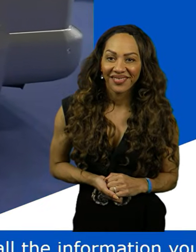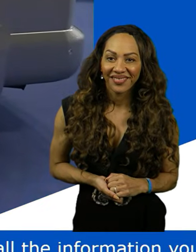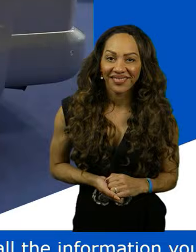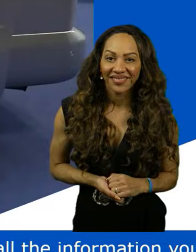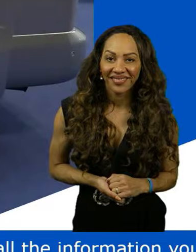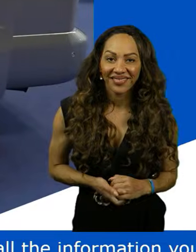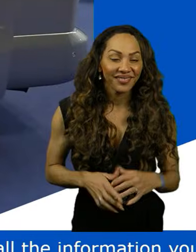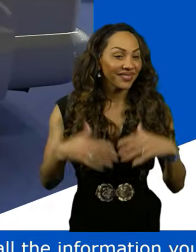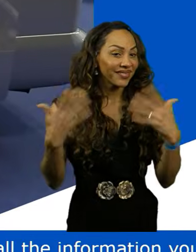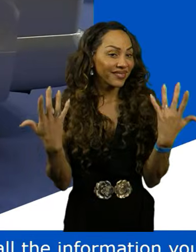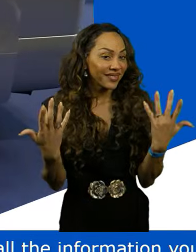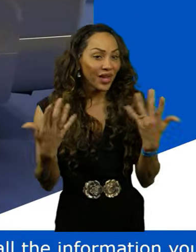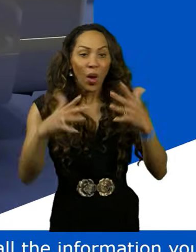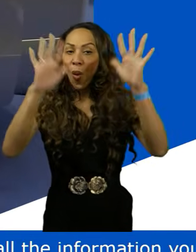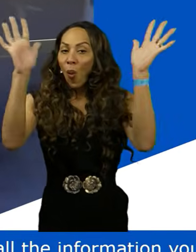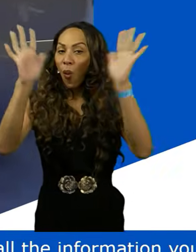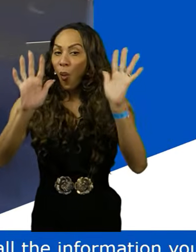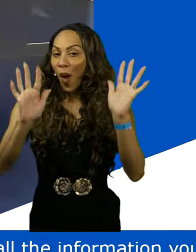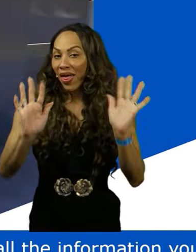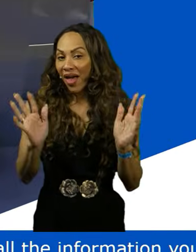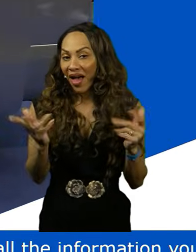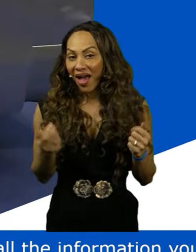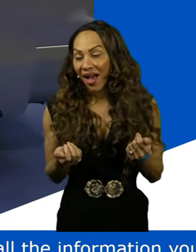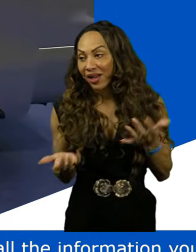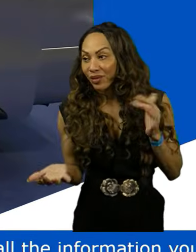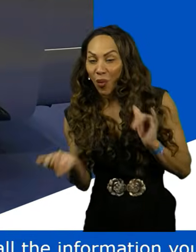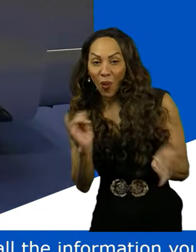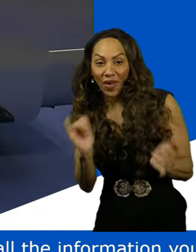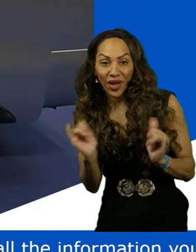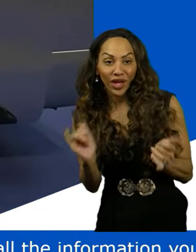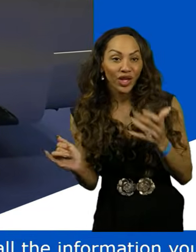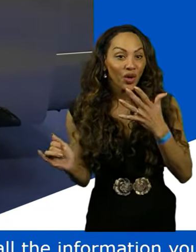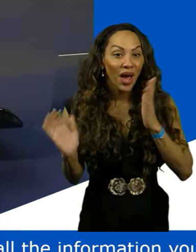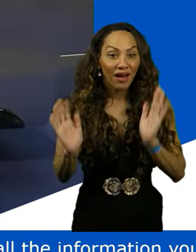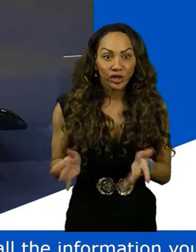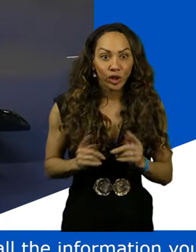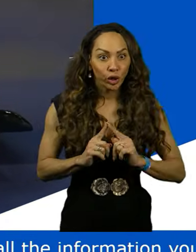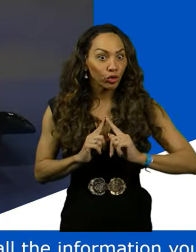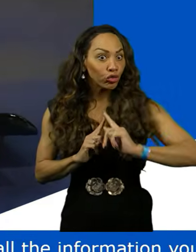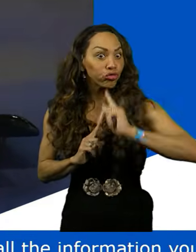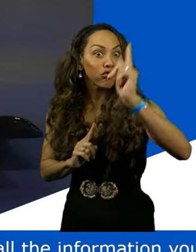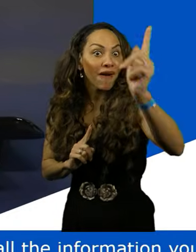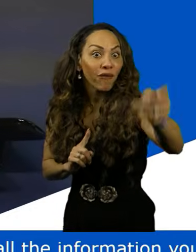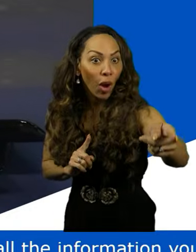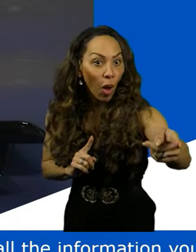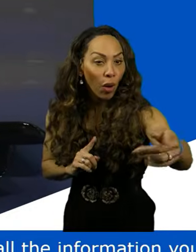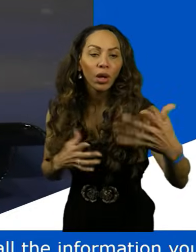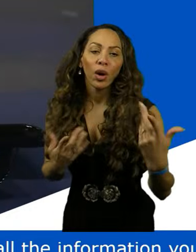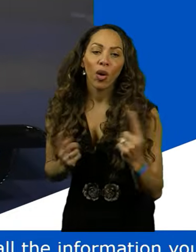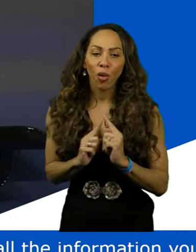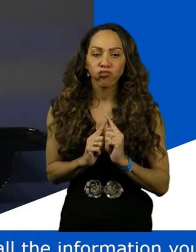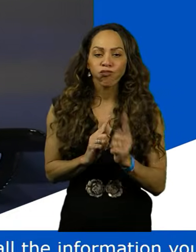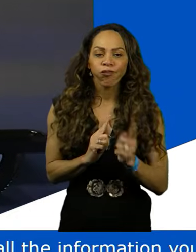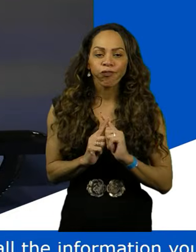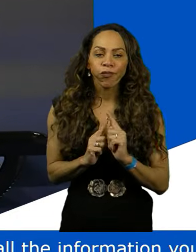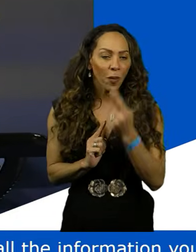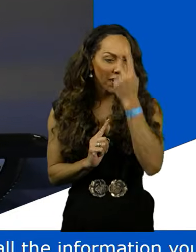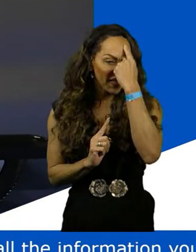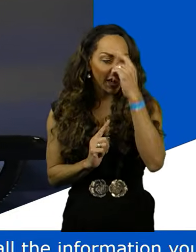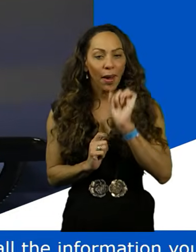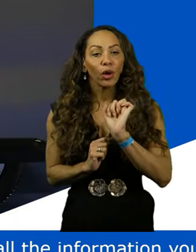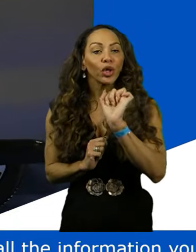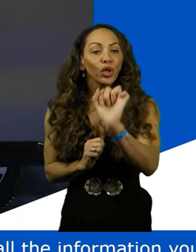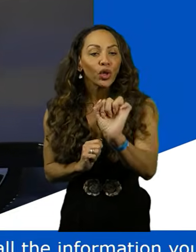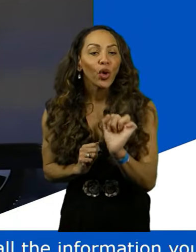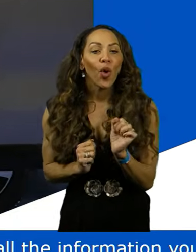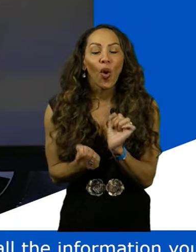Whether for everyday travel or longer journeys, wheelchair adaptive vehicles are designed with your freedom in mind. I'm joined today by